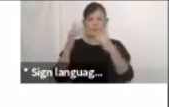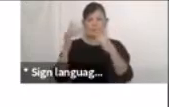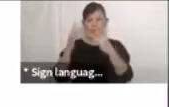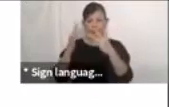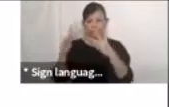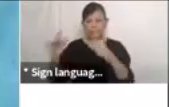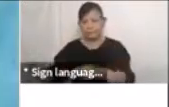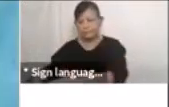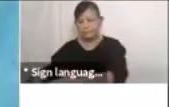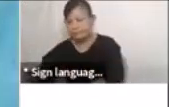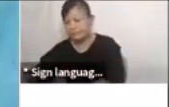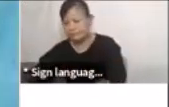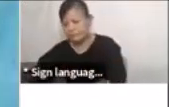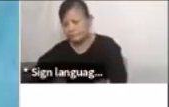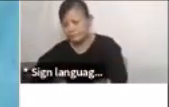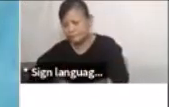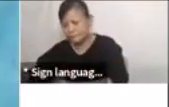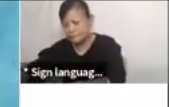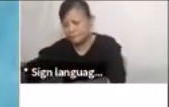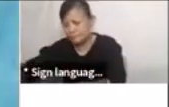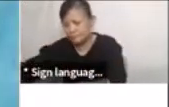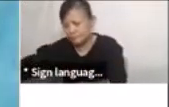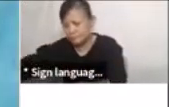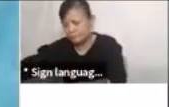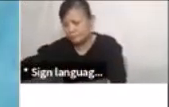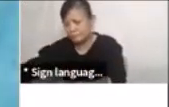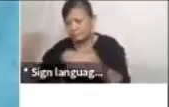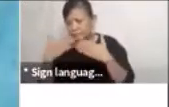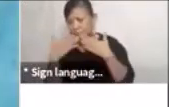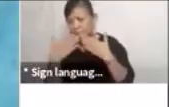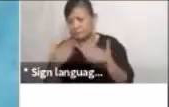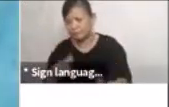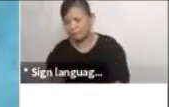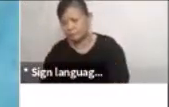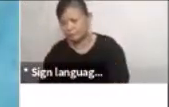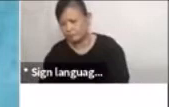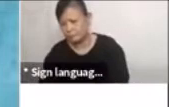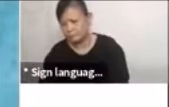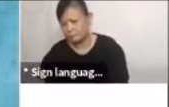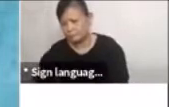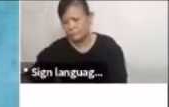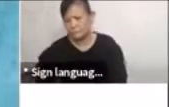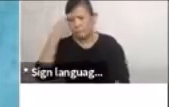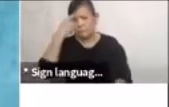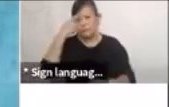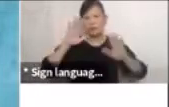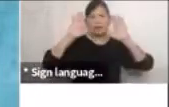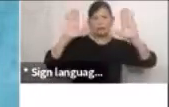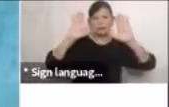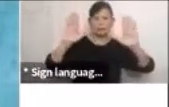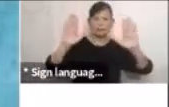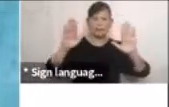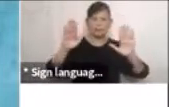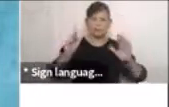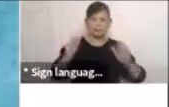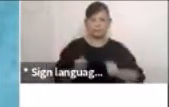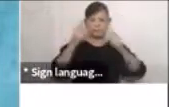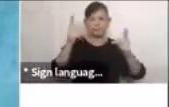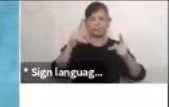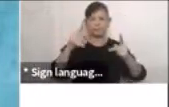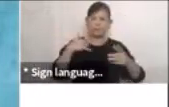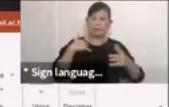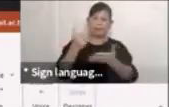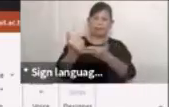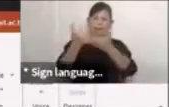And thank you. Thank you so much, Abu. Thank you for your excellent presentation. I think this is really helpful because